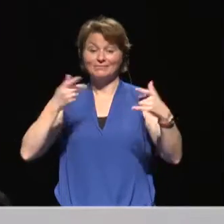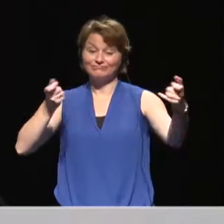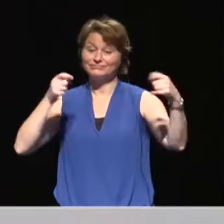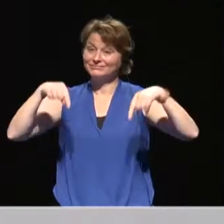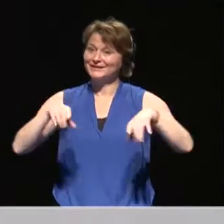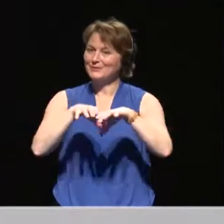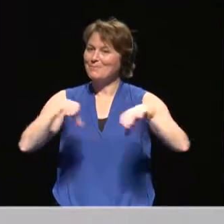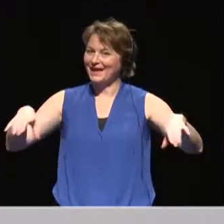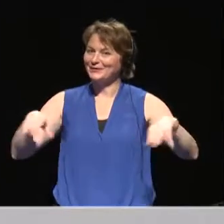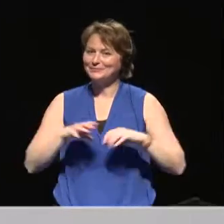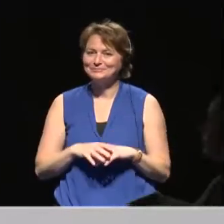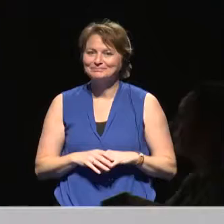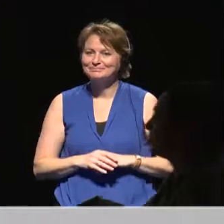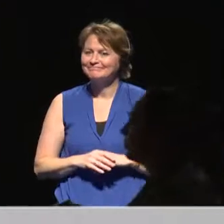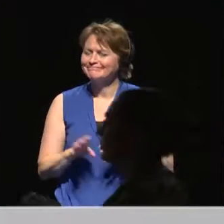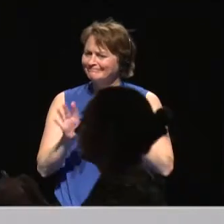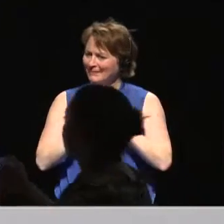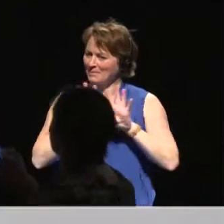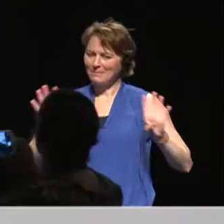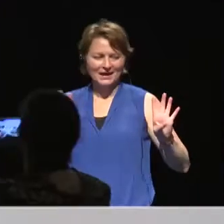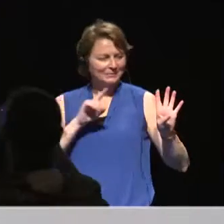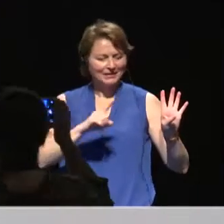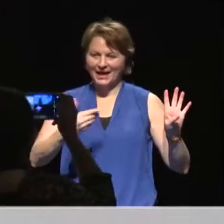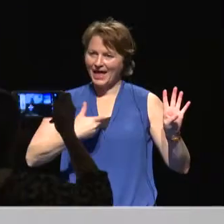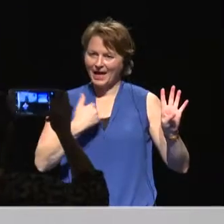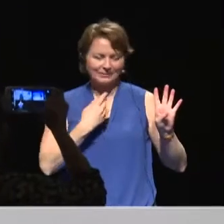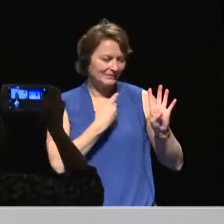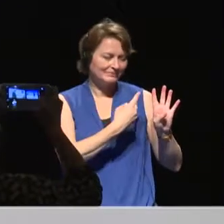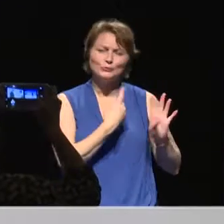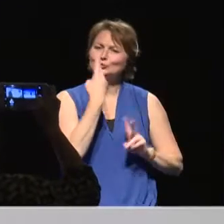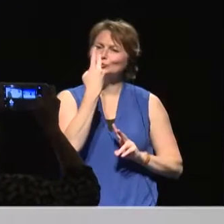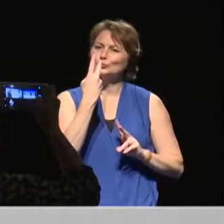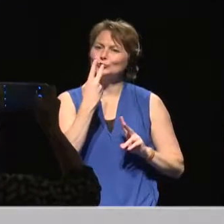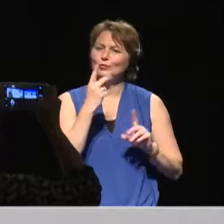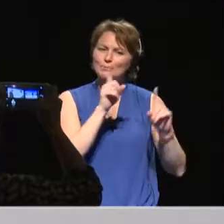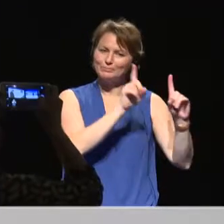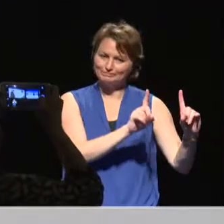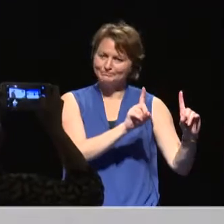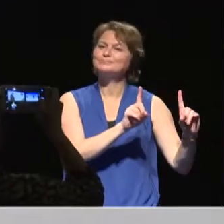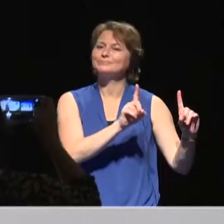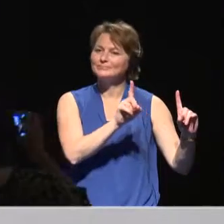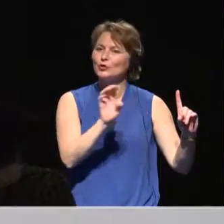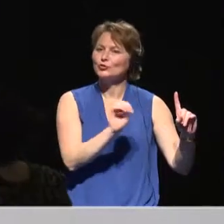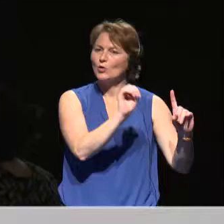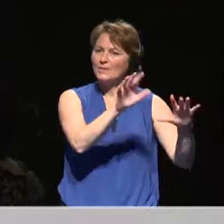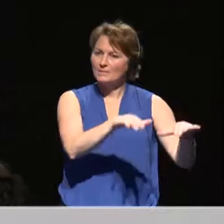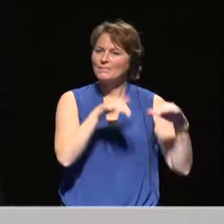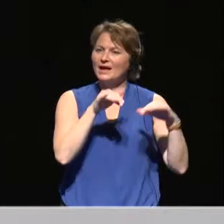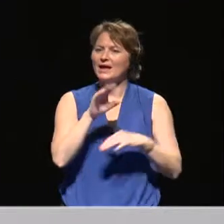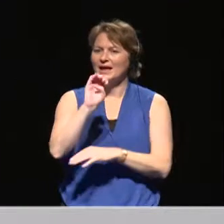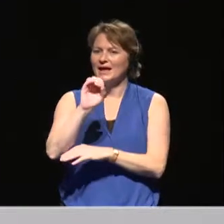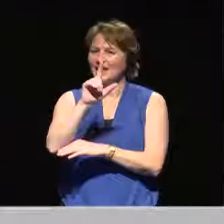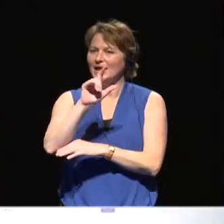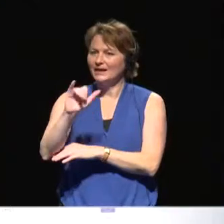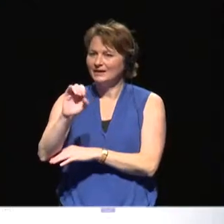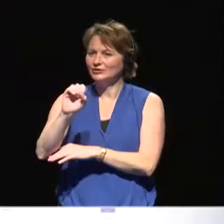I'm very glad that I'll be joined today by two colleagues from the European Parliament, Elly Schlein from the group